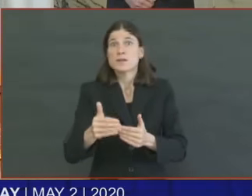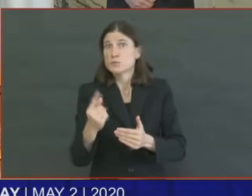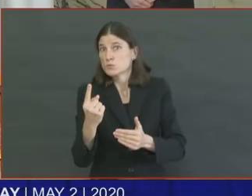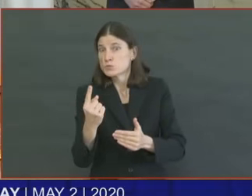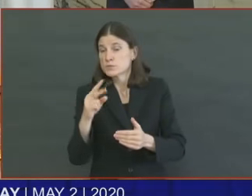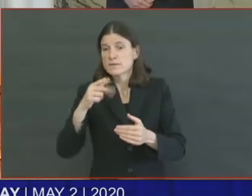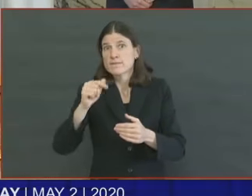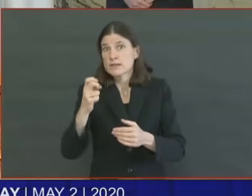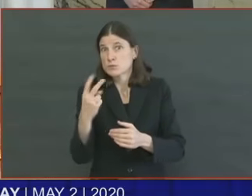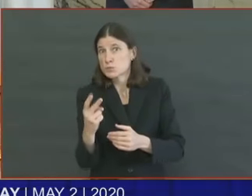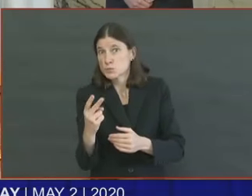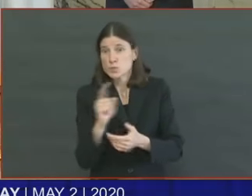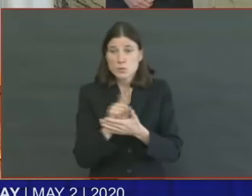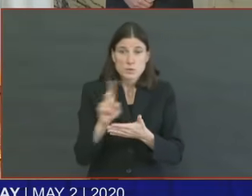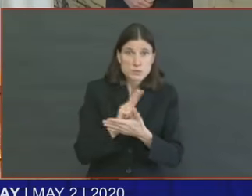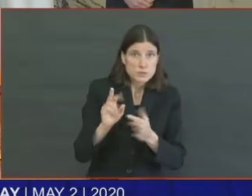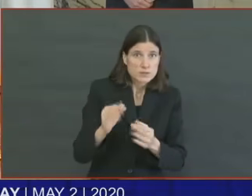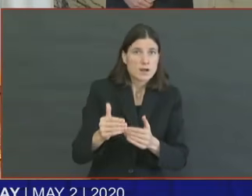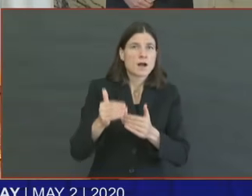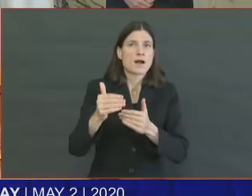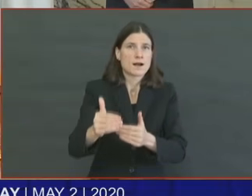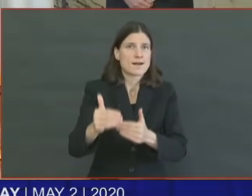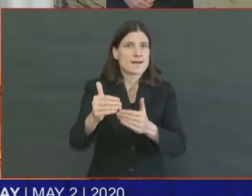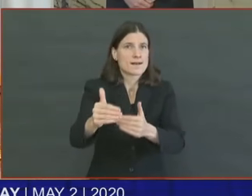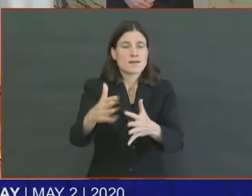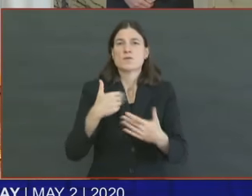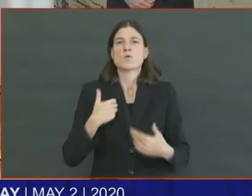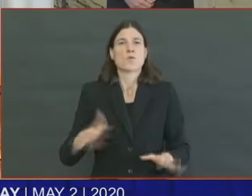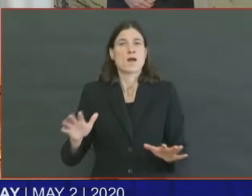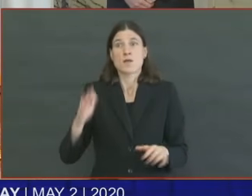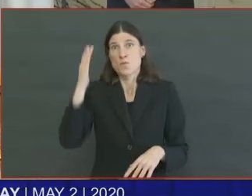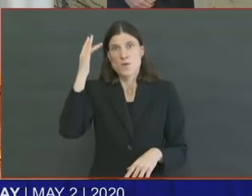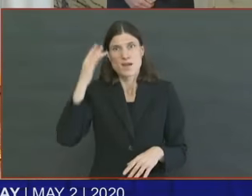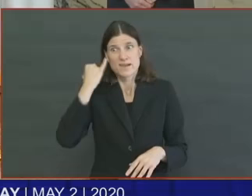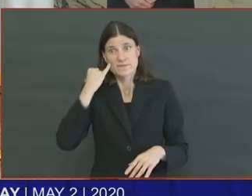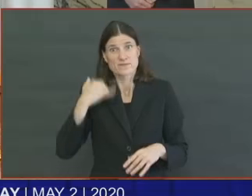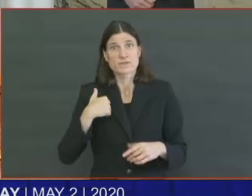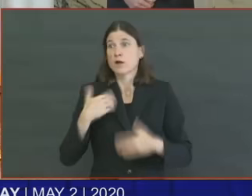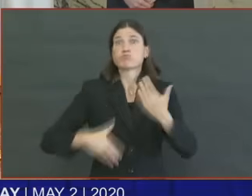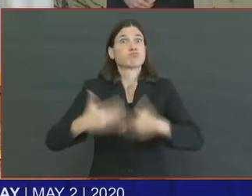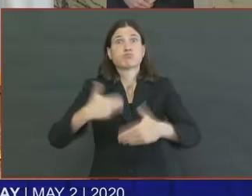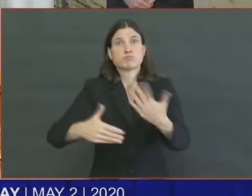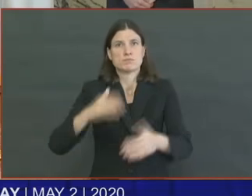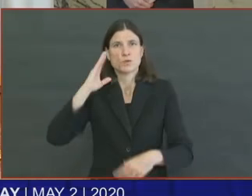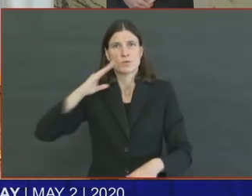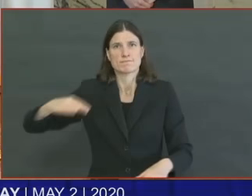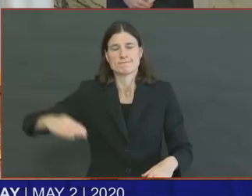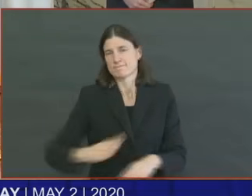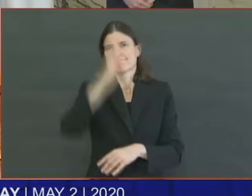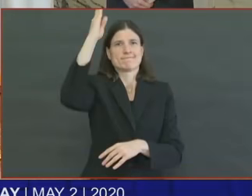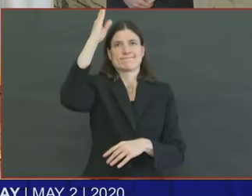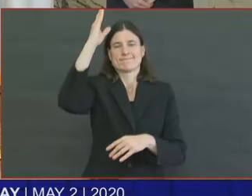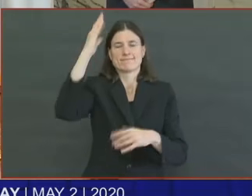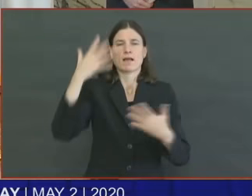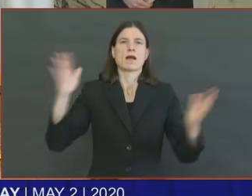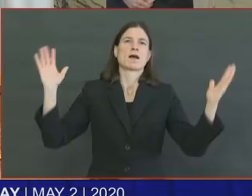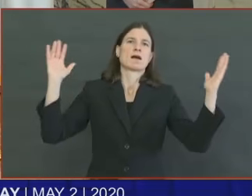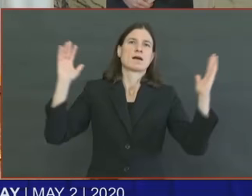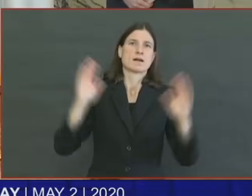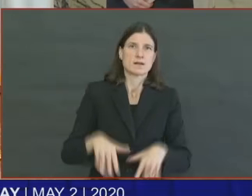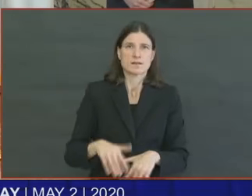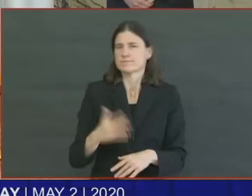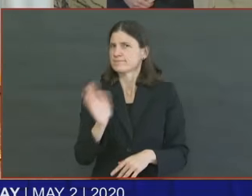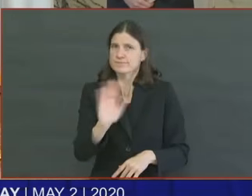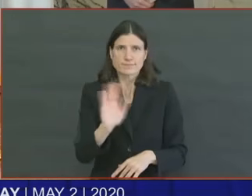sure we don't see a rapid spike. And once we feel safe, then we could continue to reopen. So I hope that's